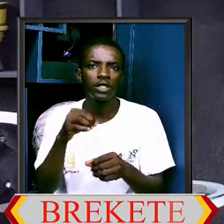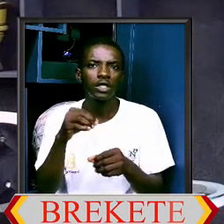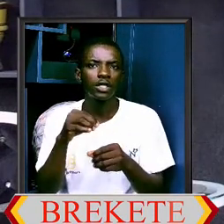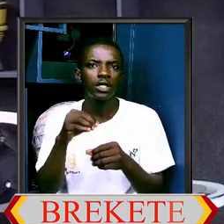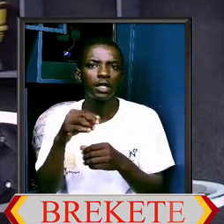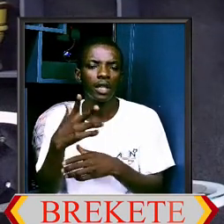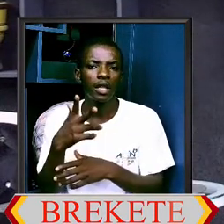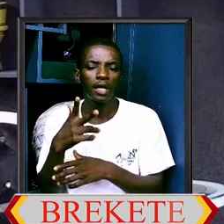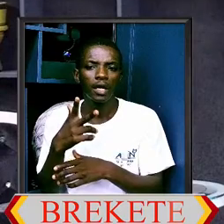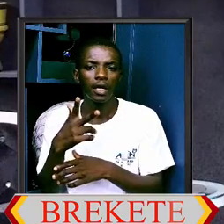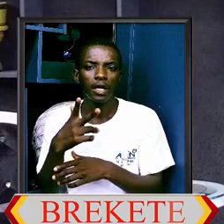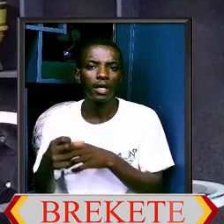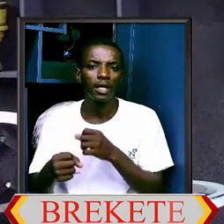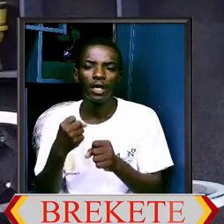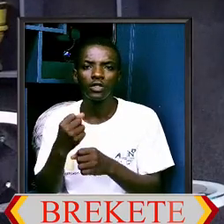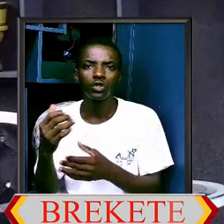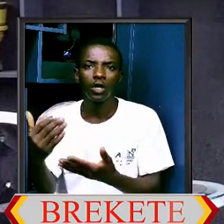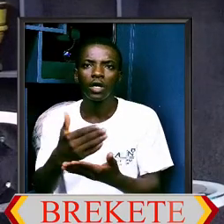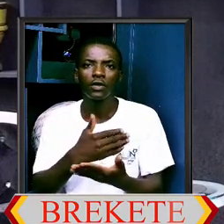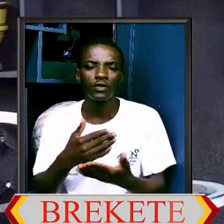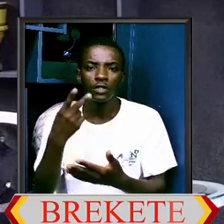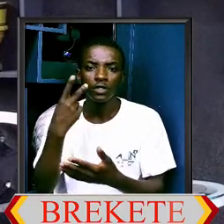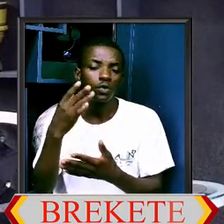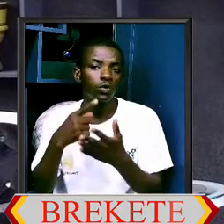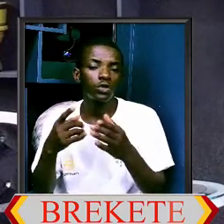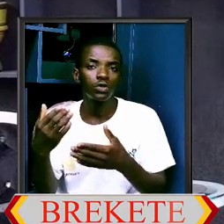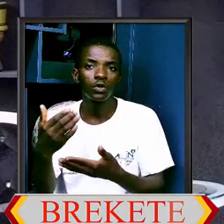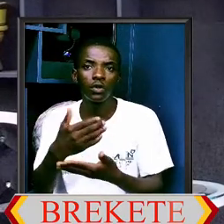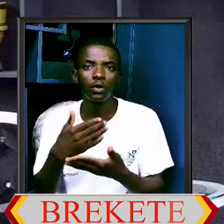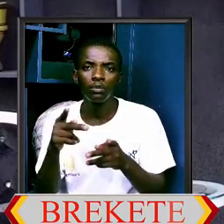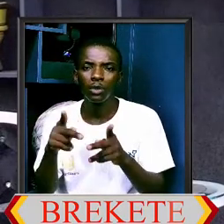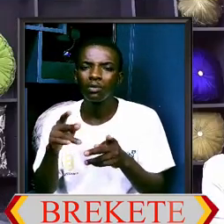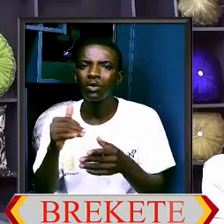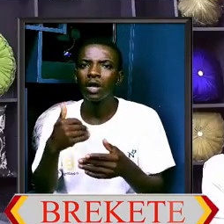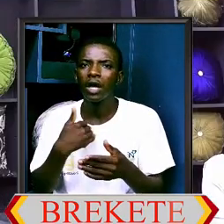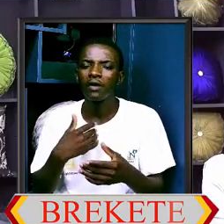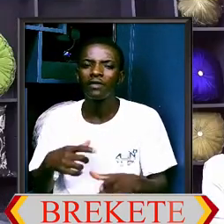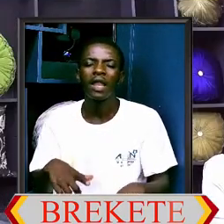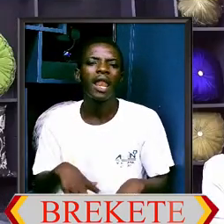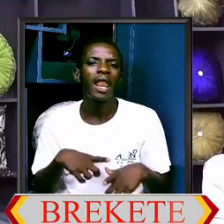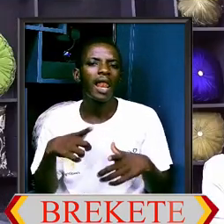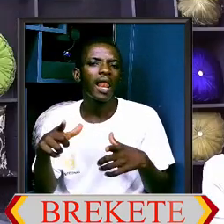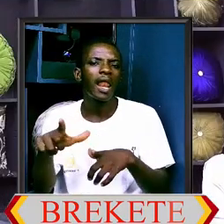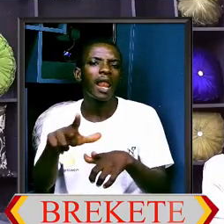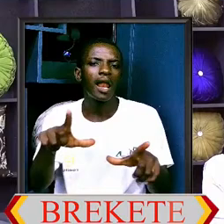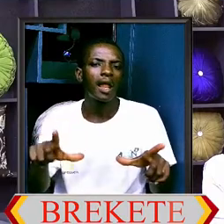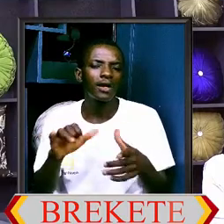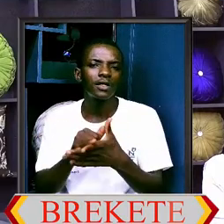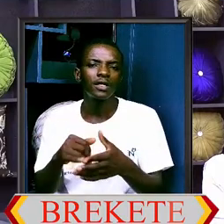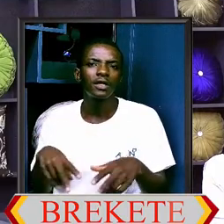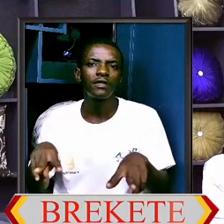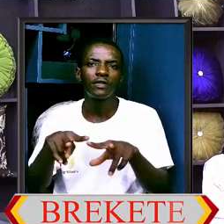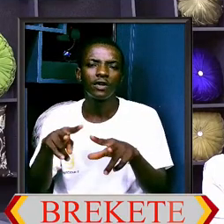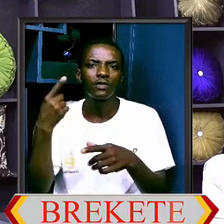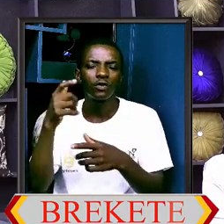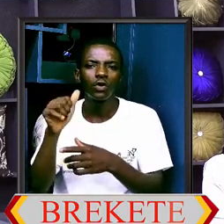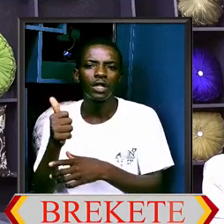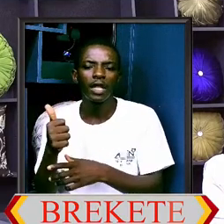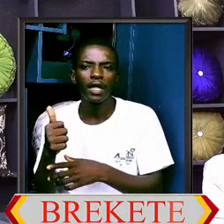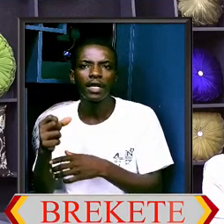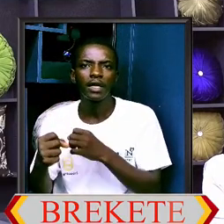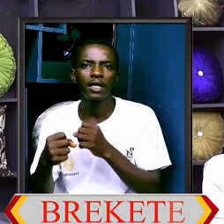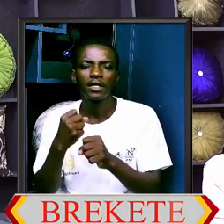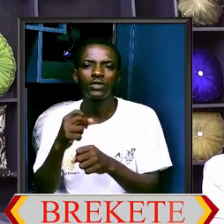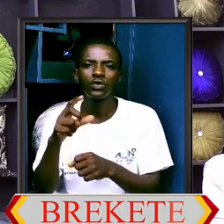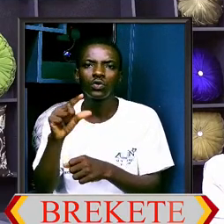3 years, you're harvesting. Mm. If you see what you go harvest, you no go believe them. And people have lands where they fallow for 10 years,